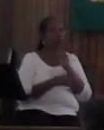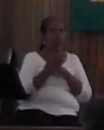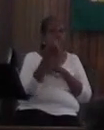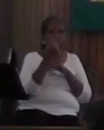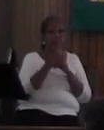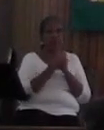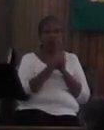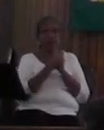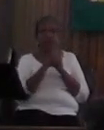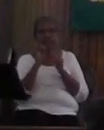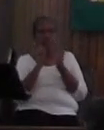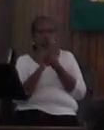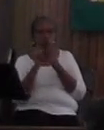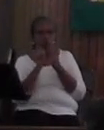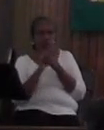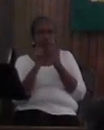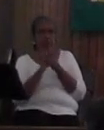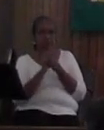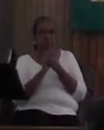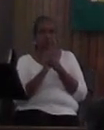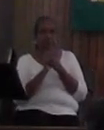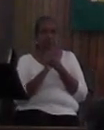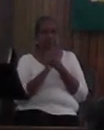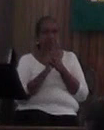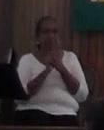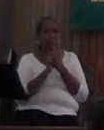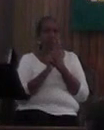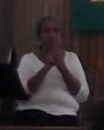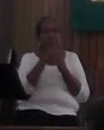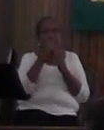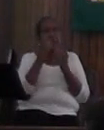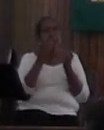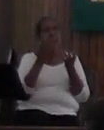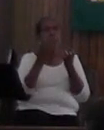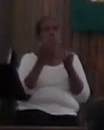was written to appeal to some Hebrews